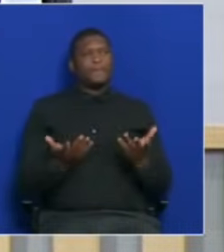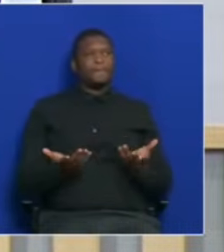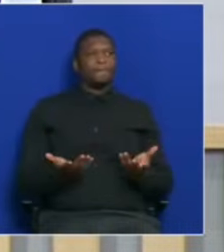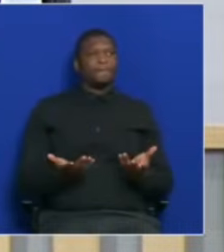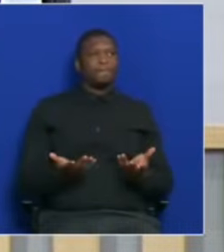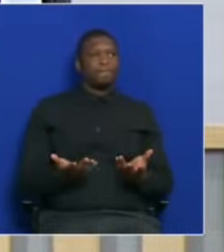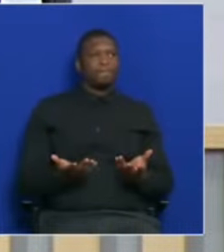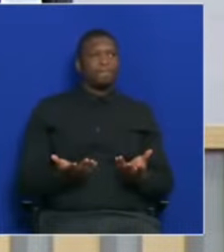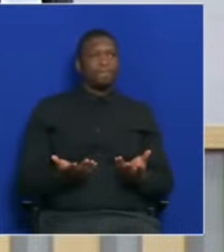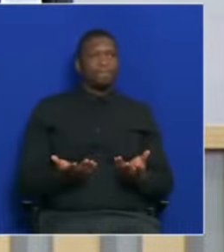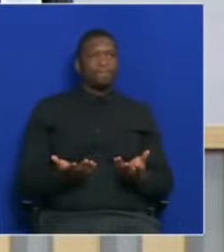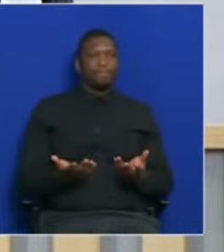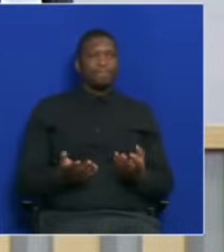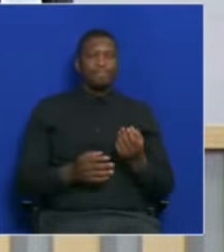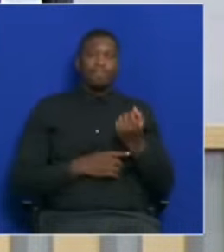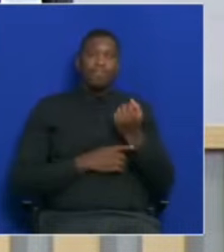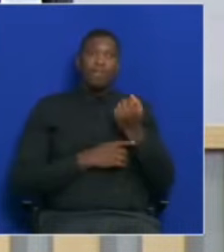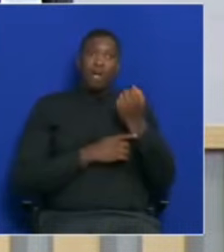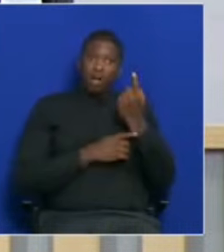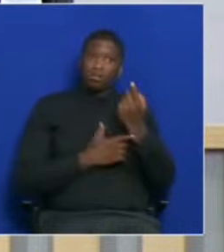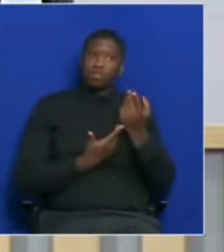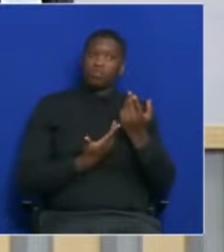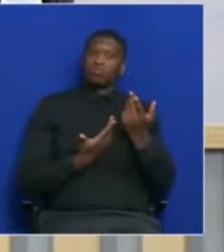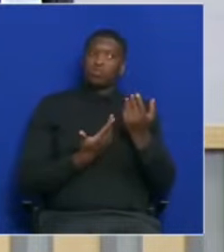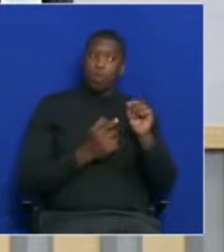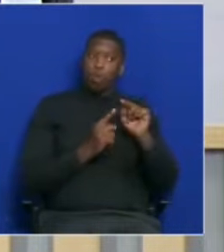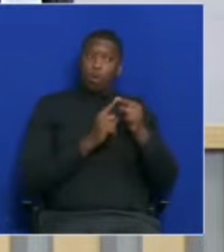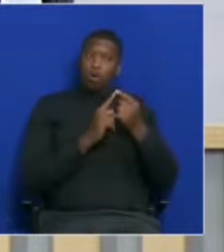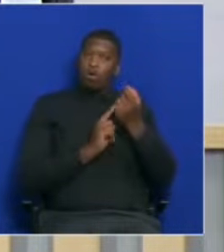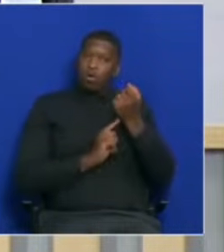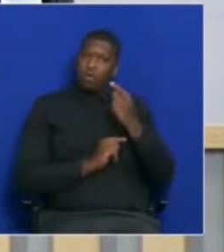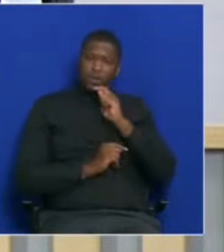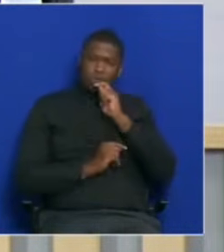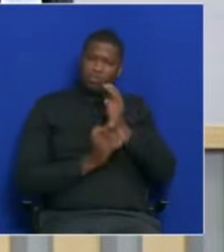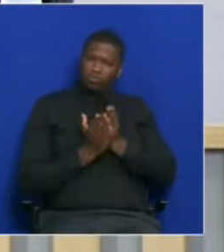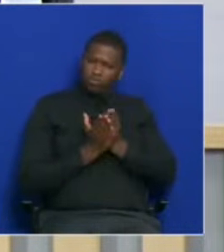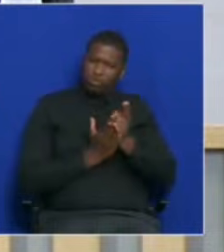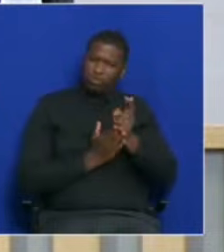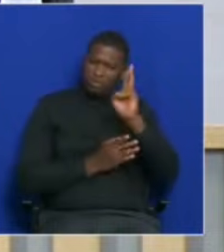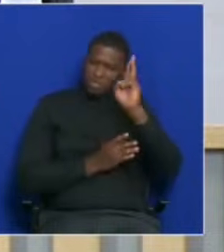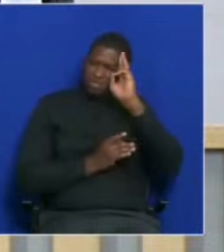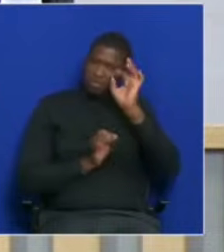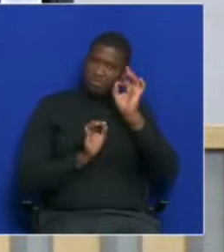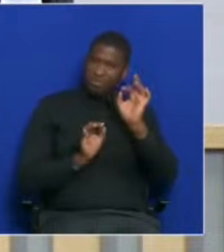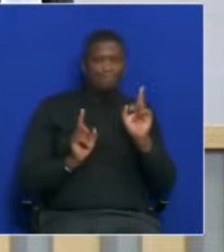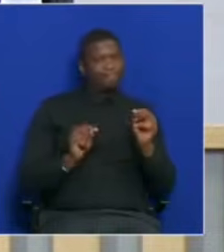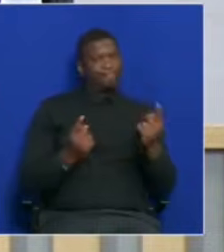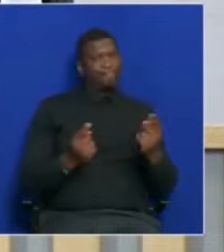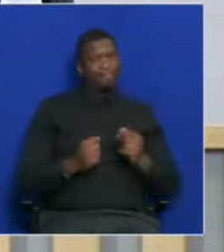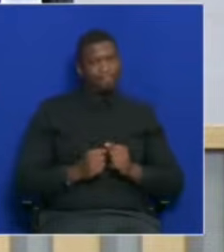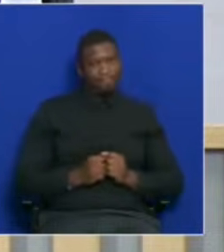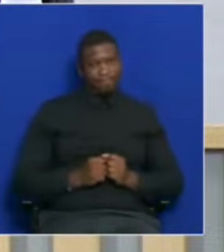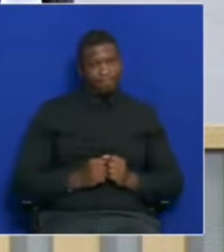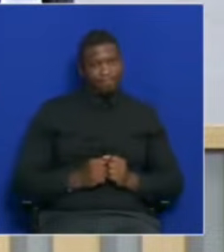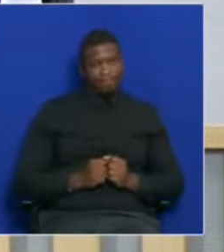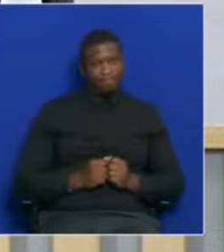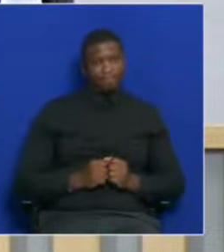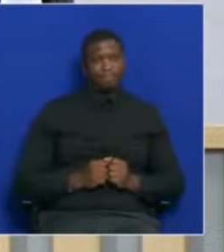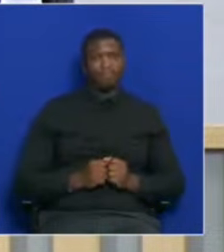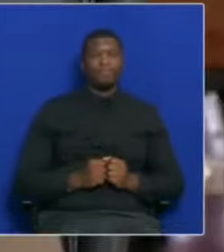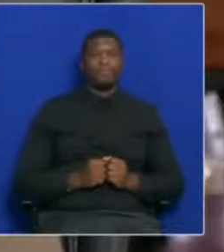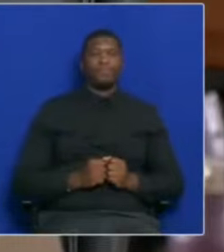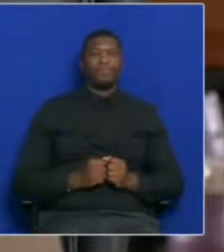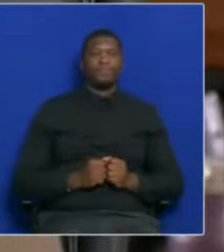I understand where the commissioner is coming from, but I honestly don't remember that conversation. And